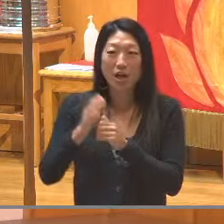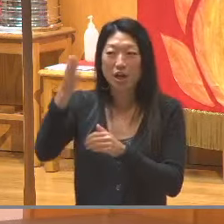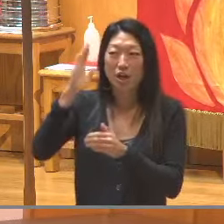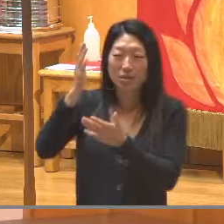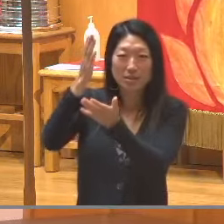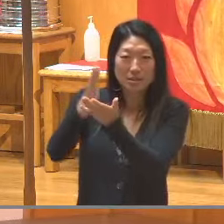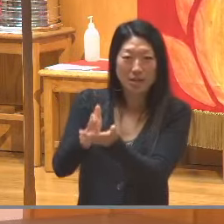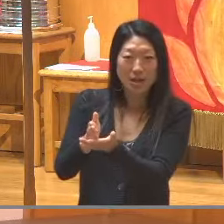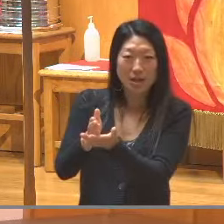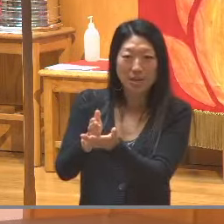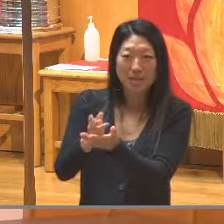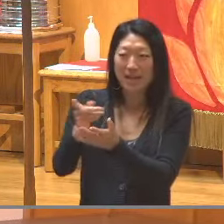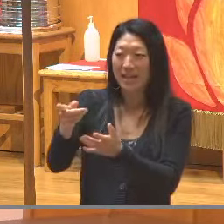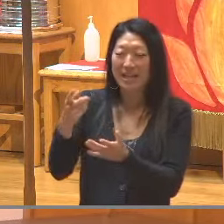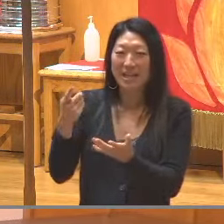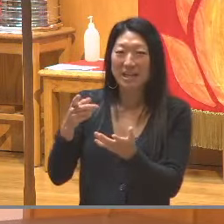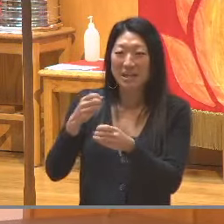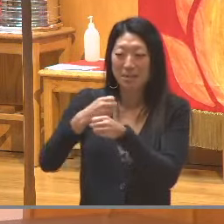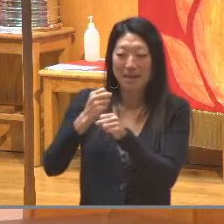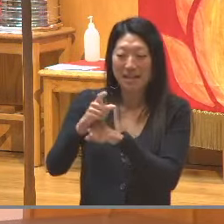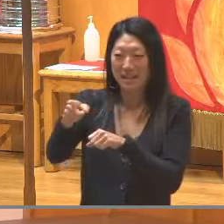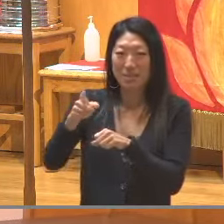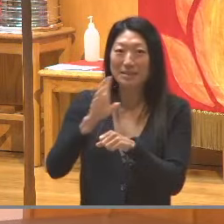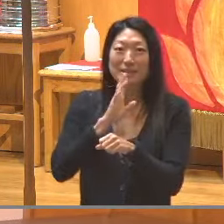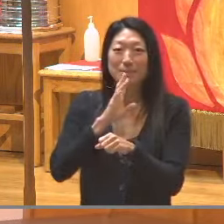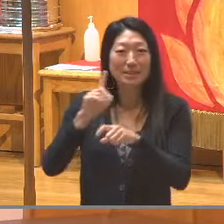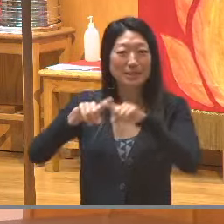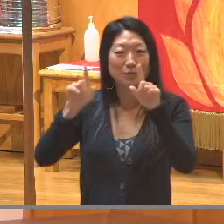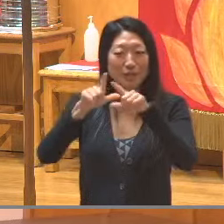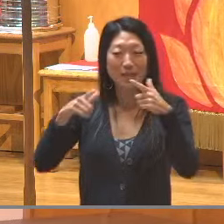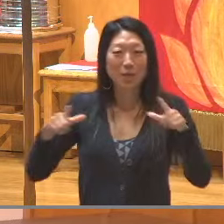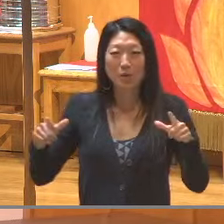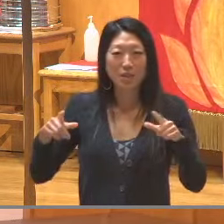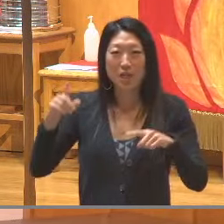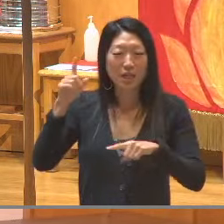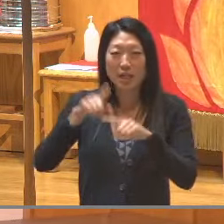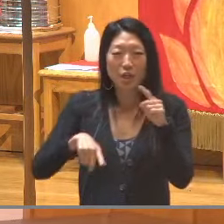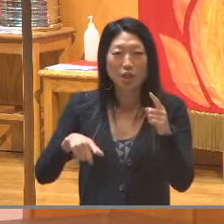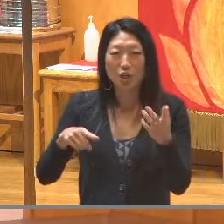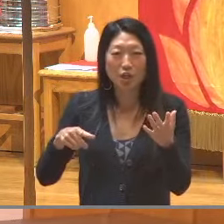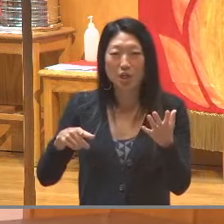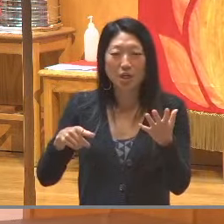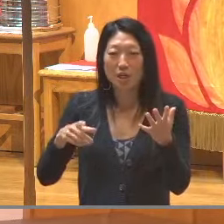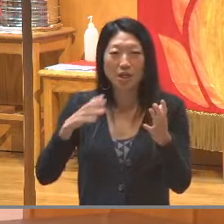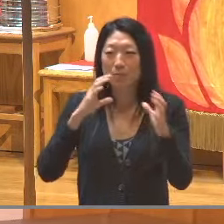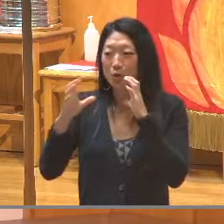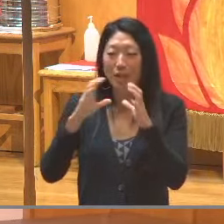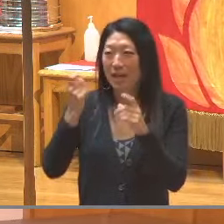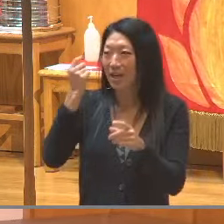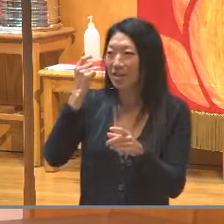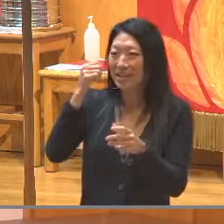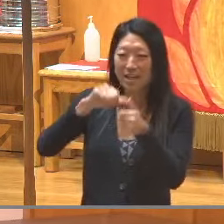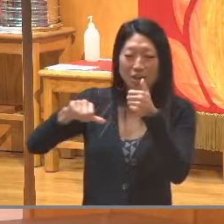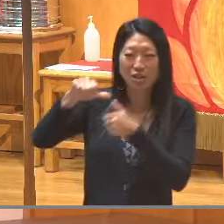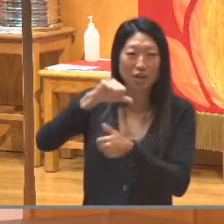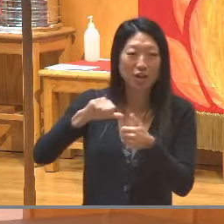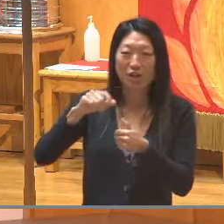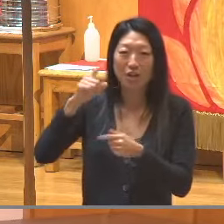so he made them speak all different languages, so they couldn't communicate and understand each other, so